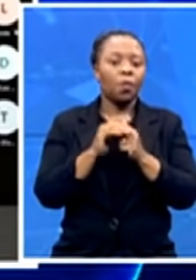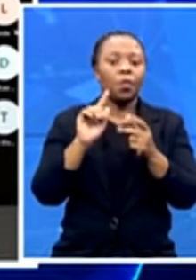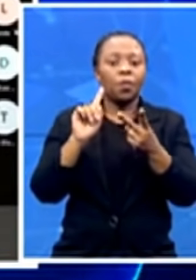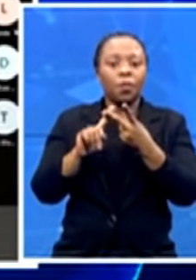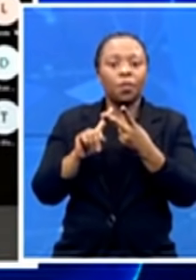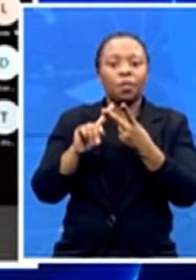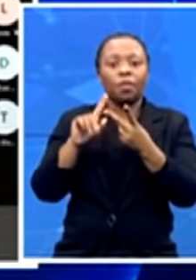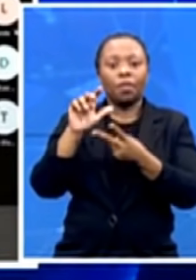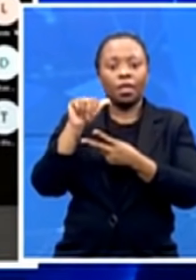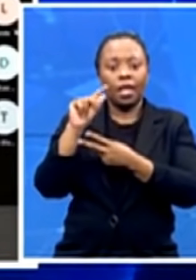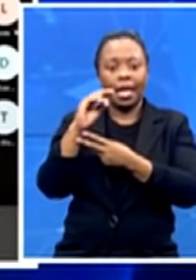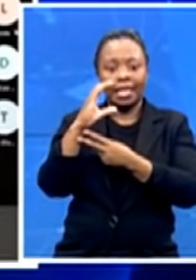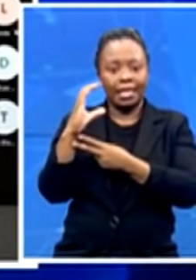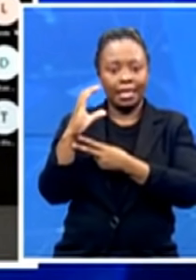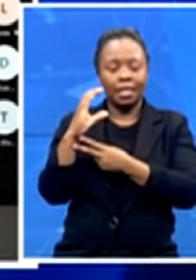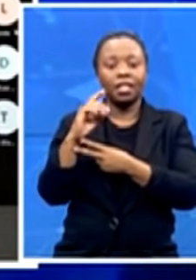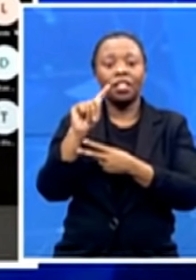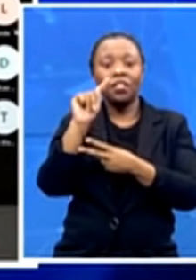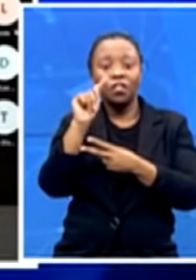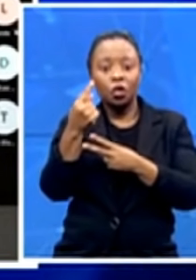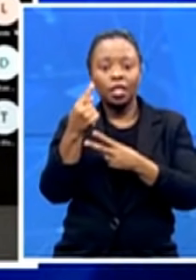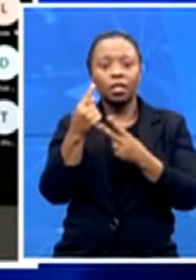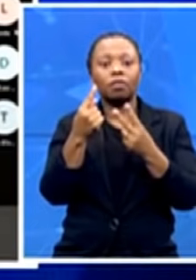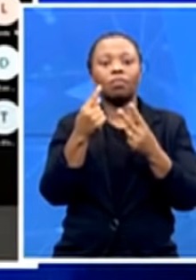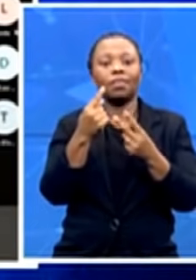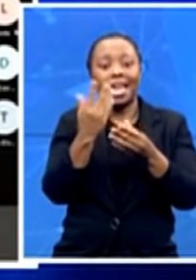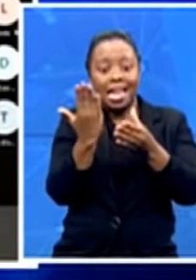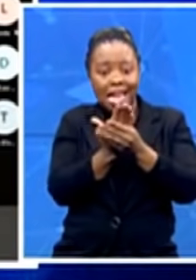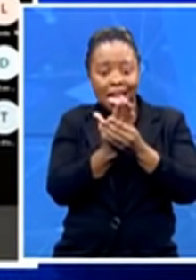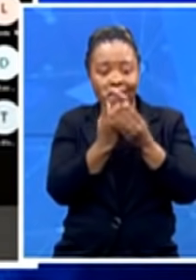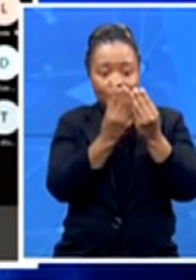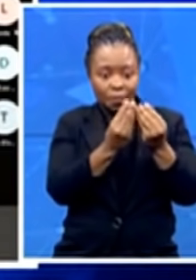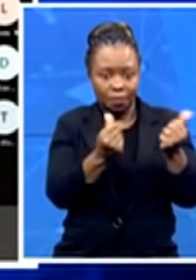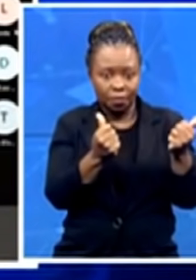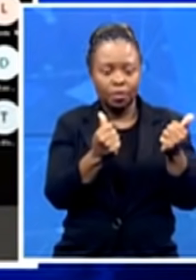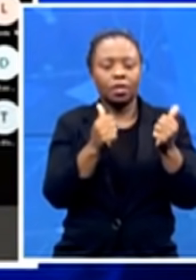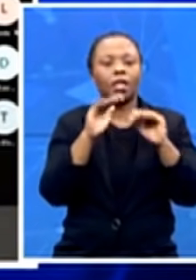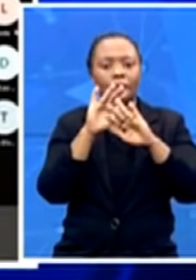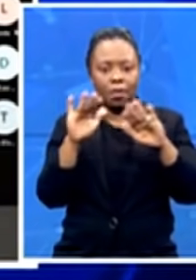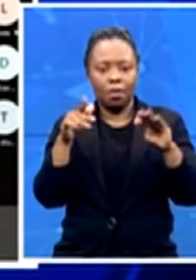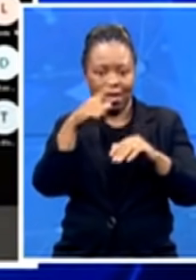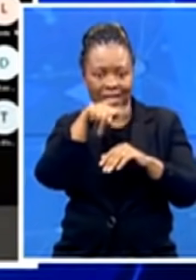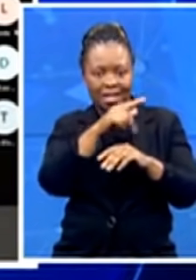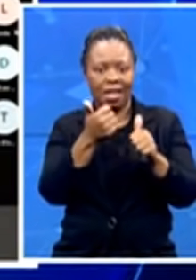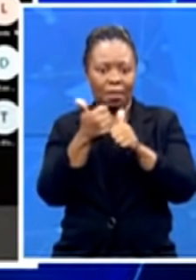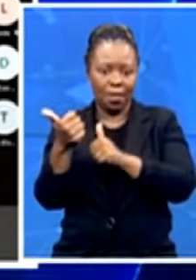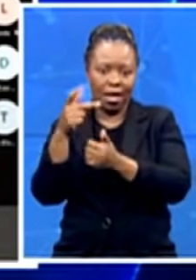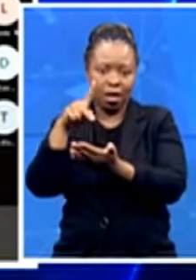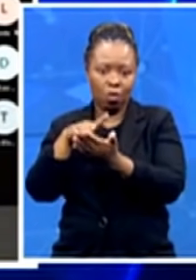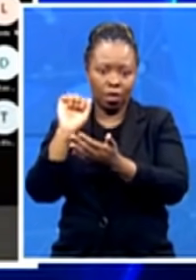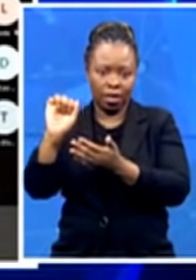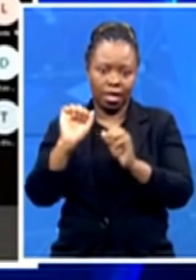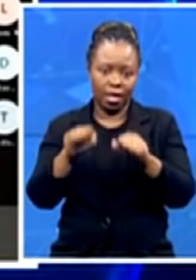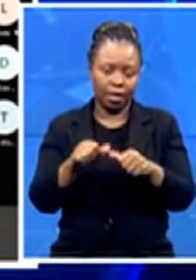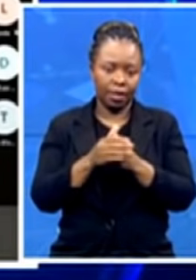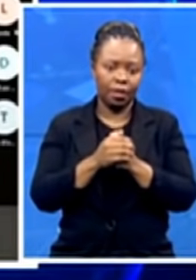such people. At the further meeting of the NEC held between the 28th to the 30th of